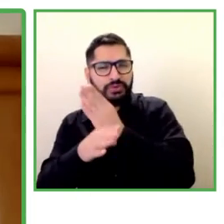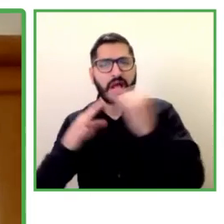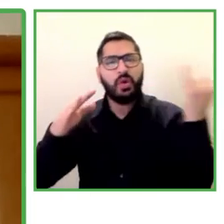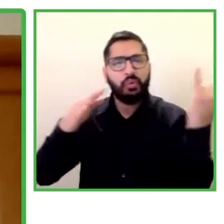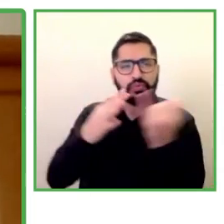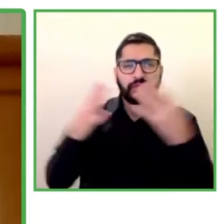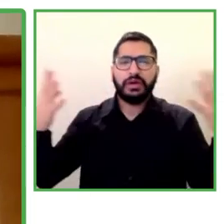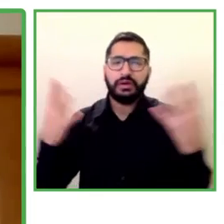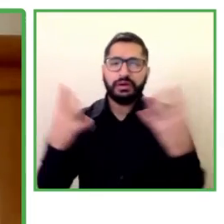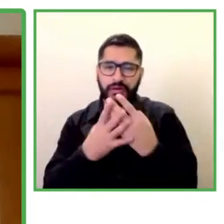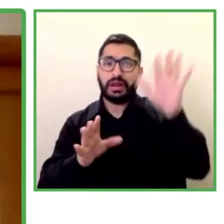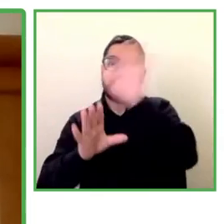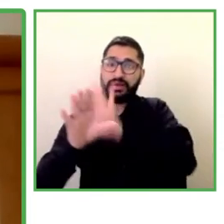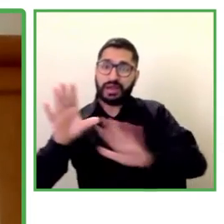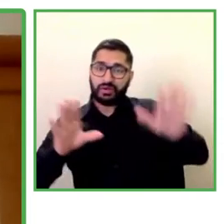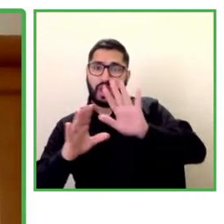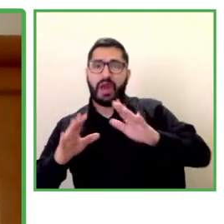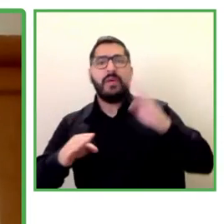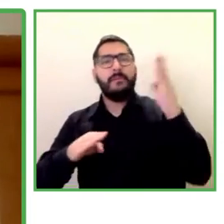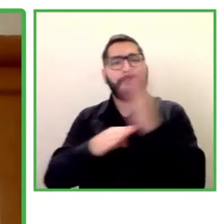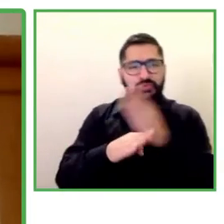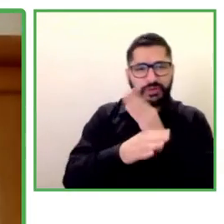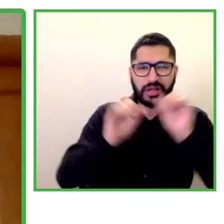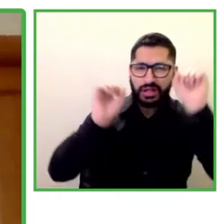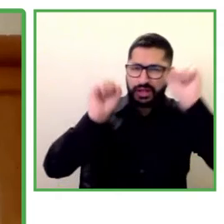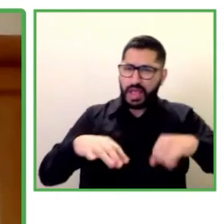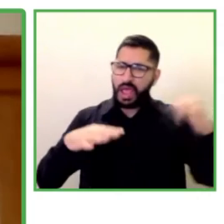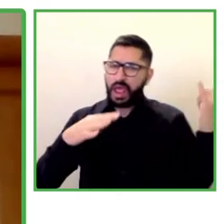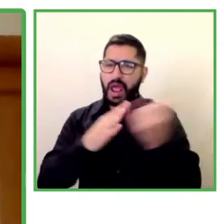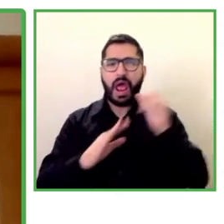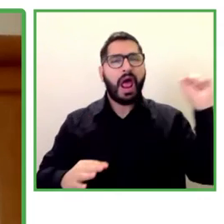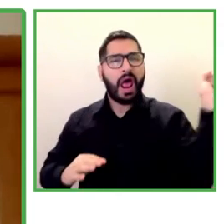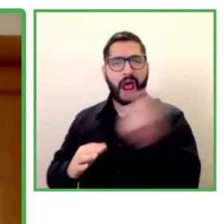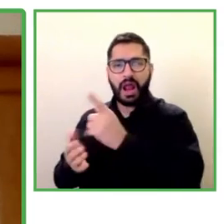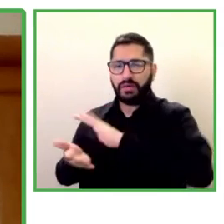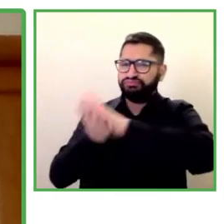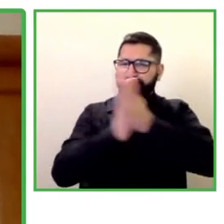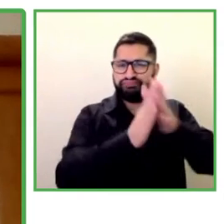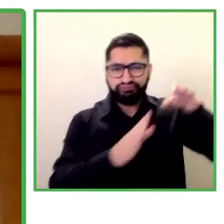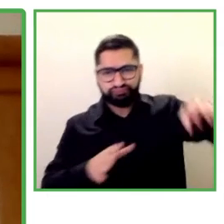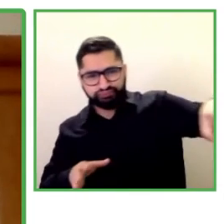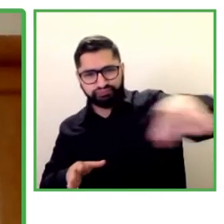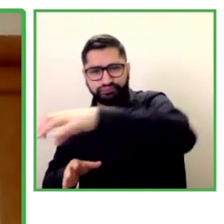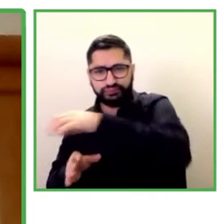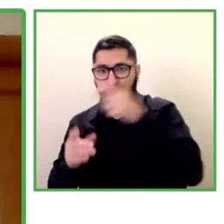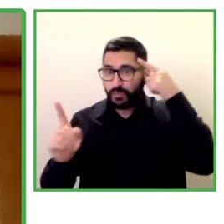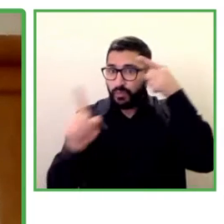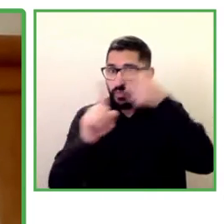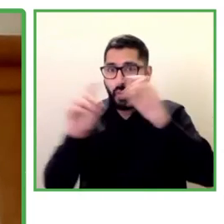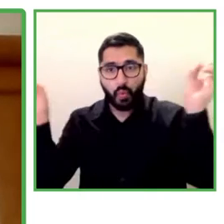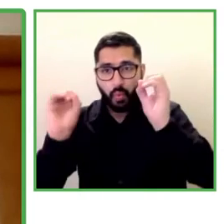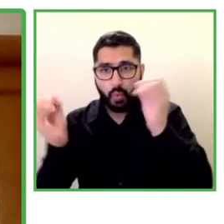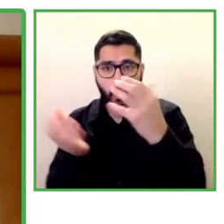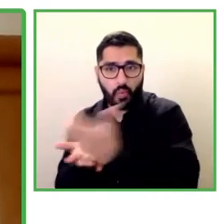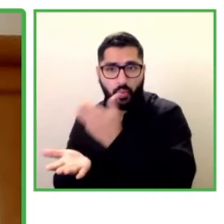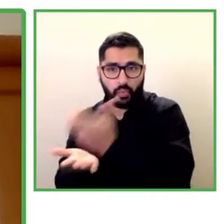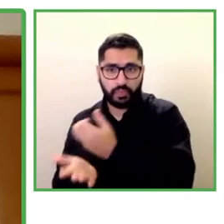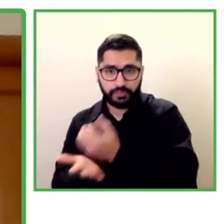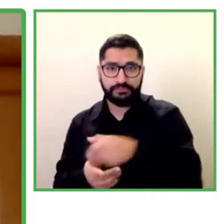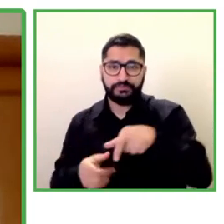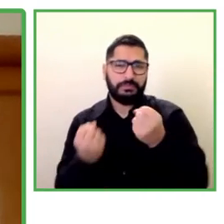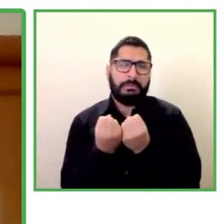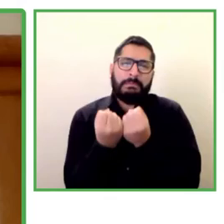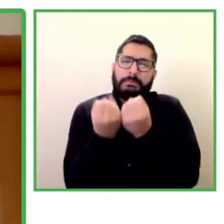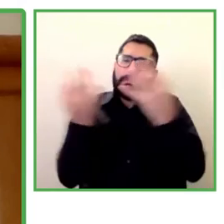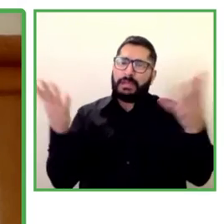companies. All of the sector, the nonprofit sector as well, the civil society. There are many organizations that